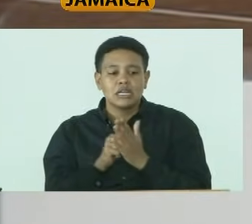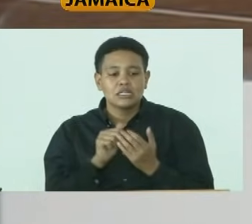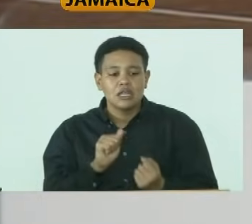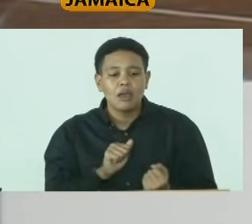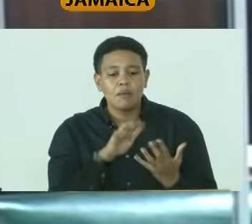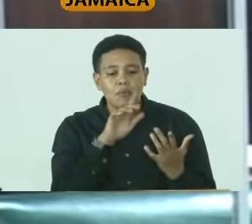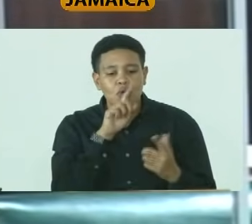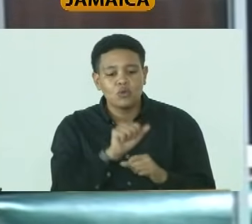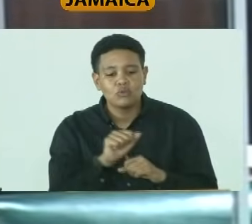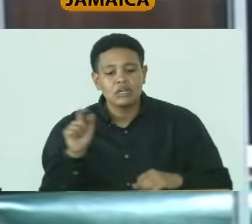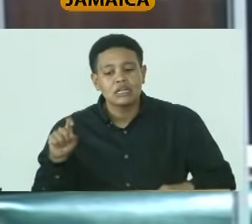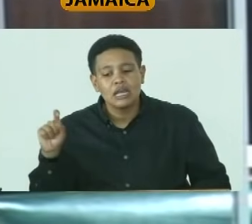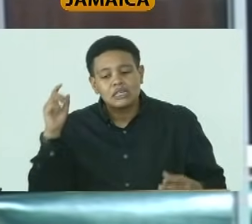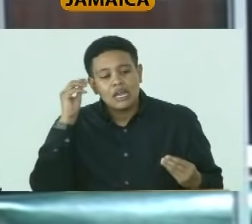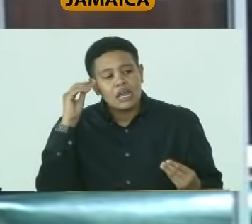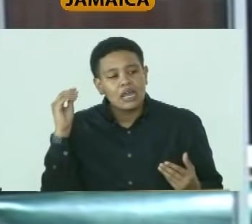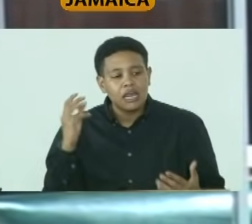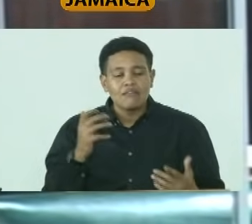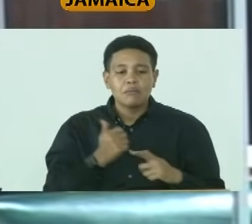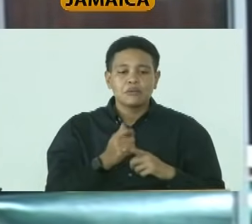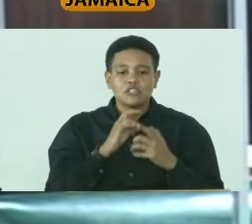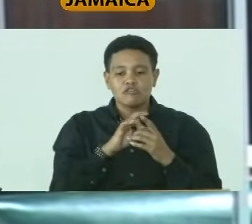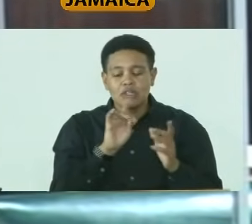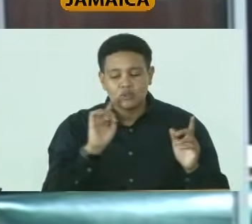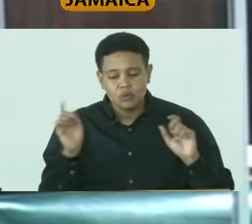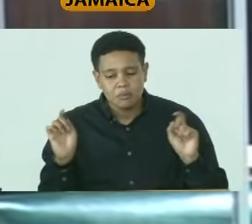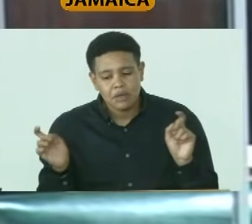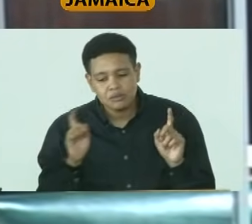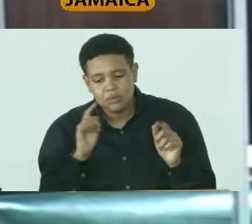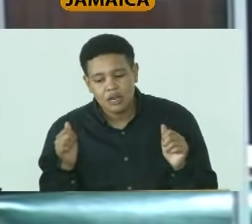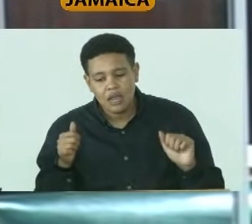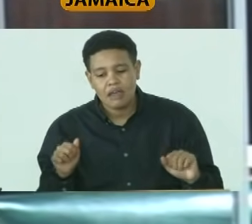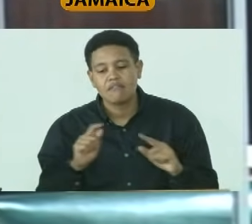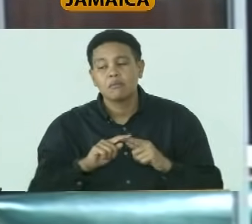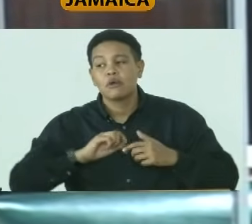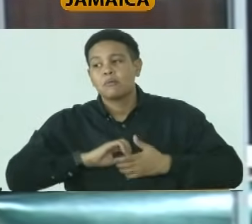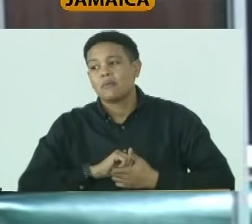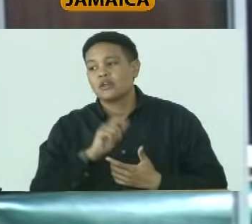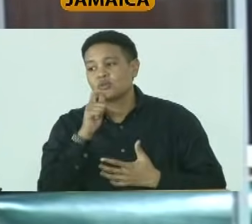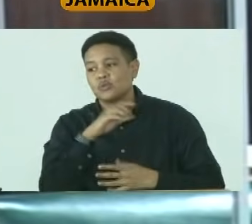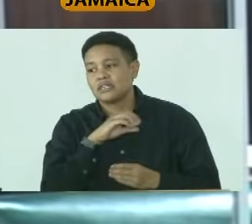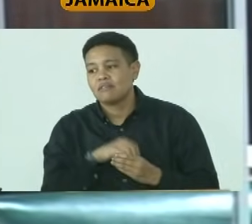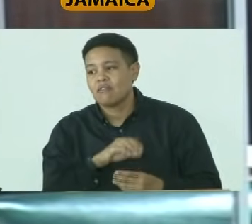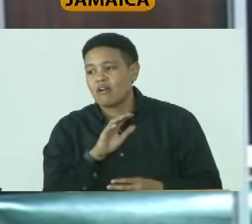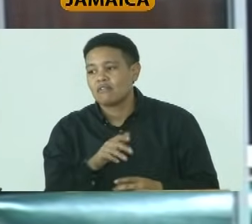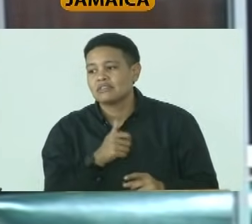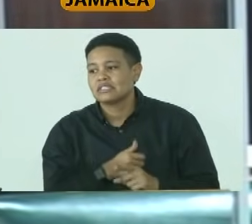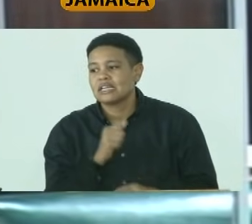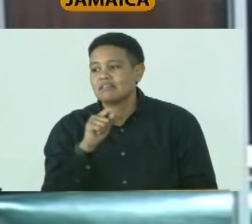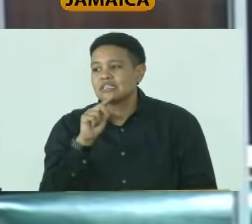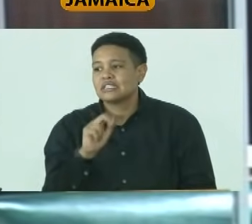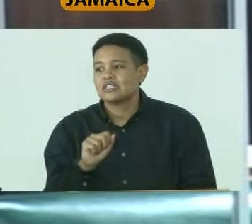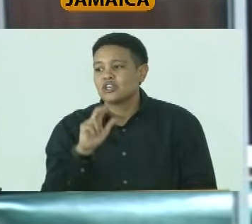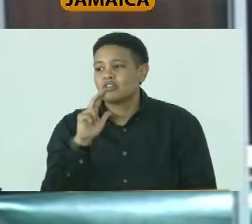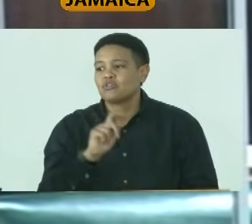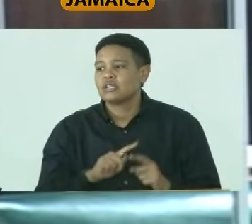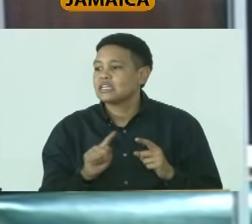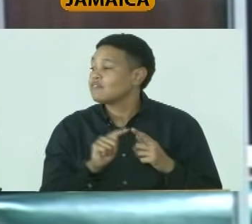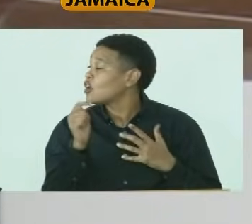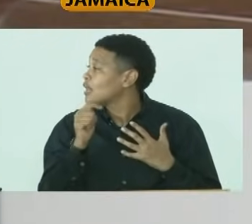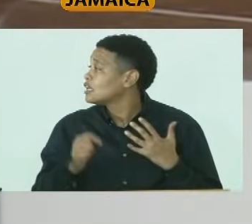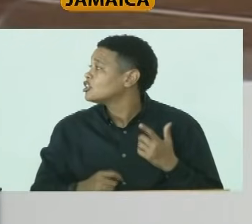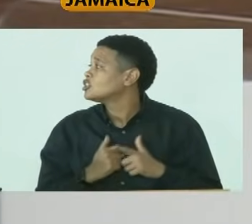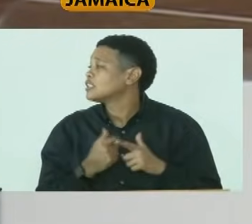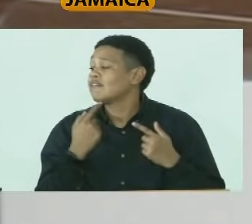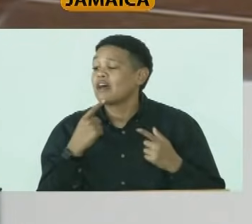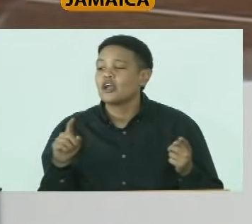necessary, information about the management of the effort and the partners that are involved. Status on 3 initiatives announced in